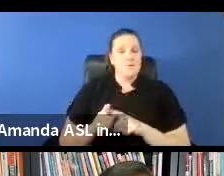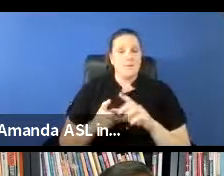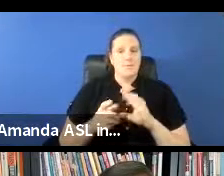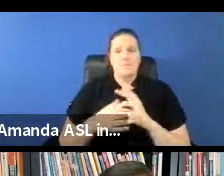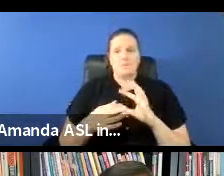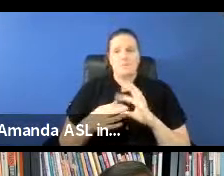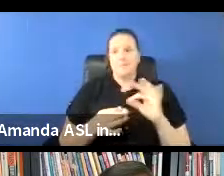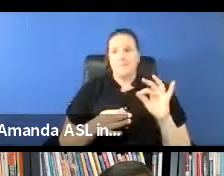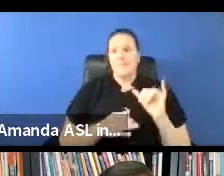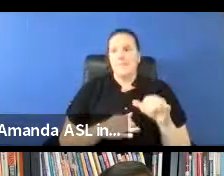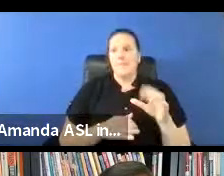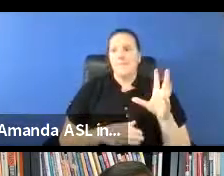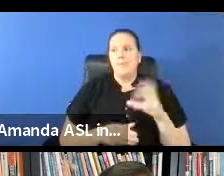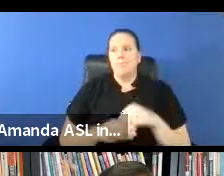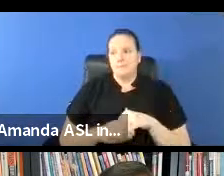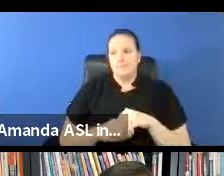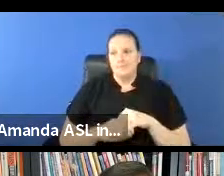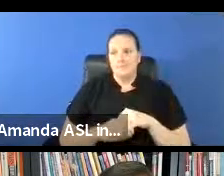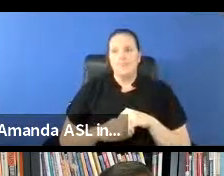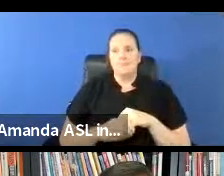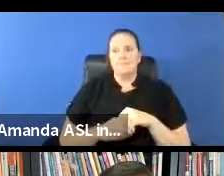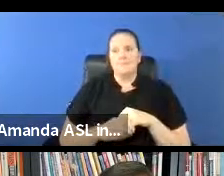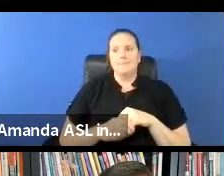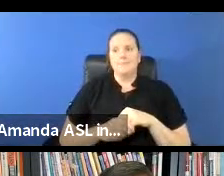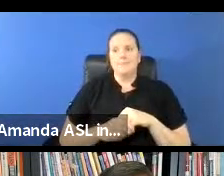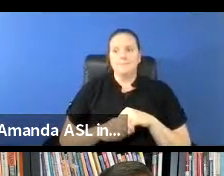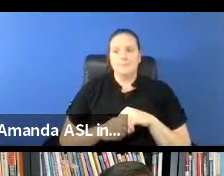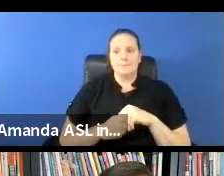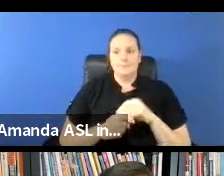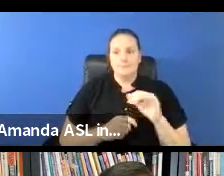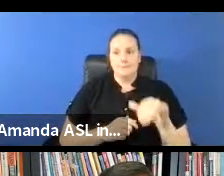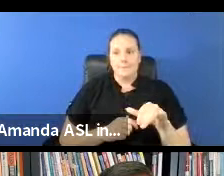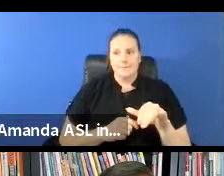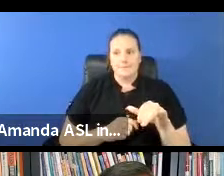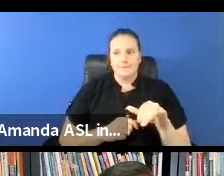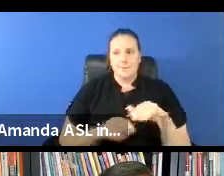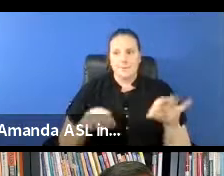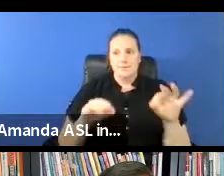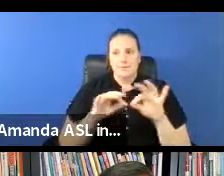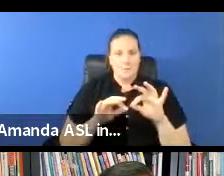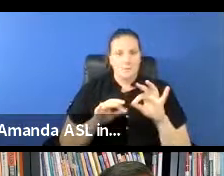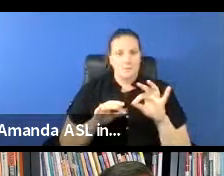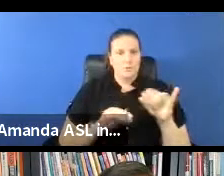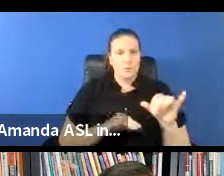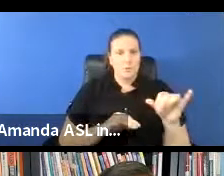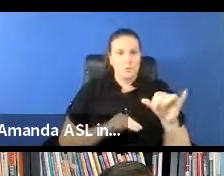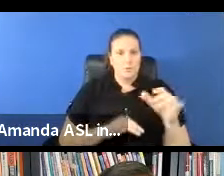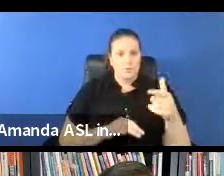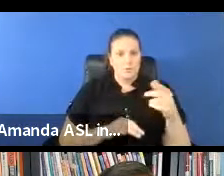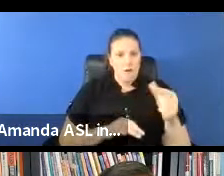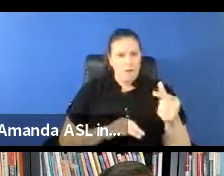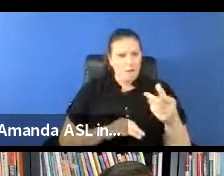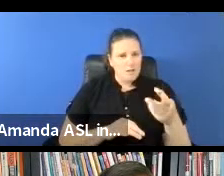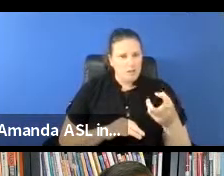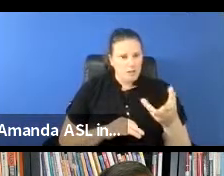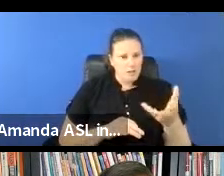that inclusivity and is a real important part too. And Greg, I don't know if you want to talk a little